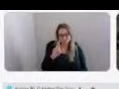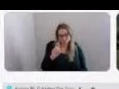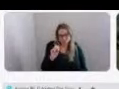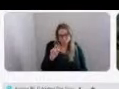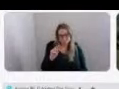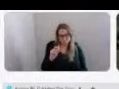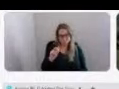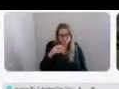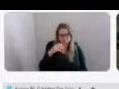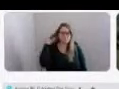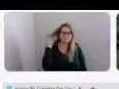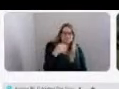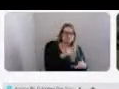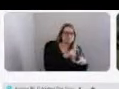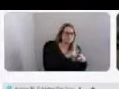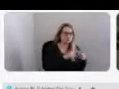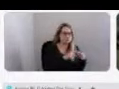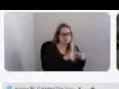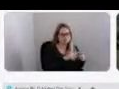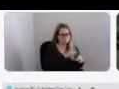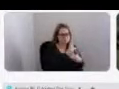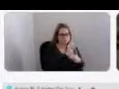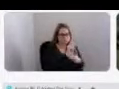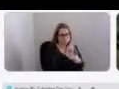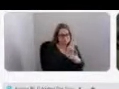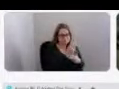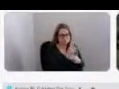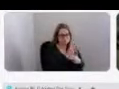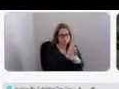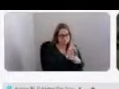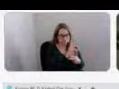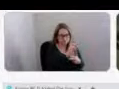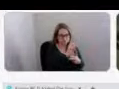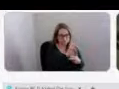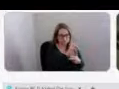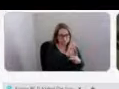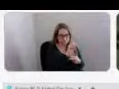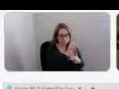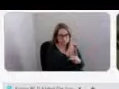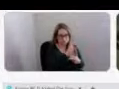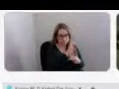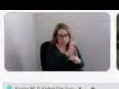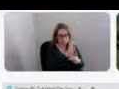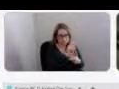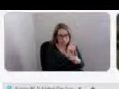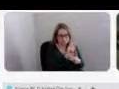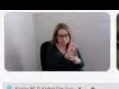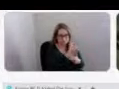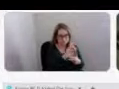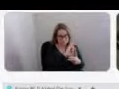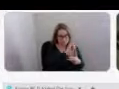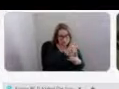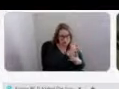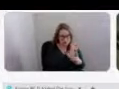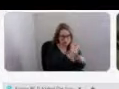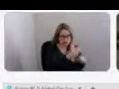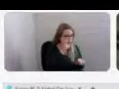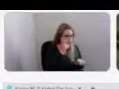pinzola followed by kathy rutherford followed by deternet janine can you hear us